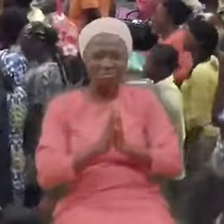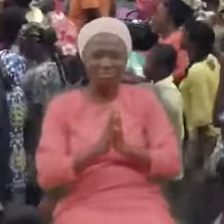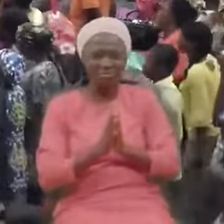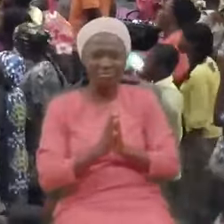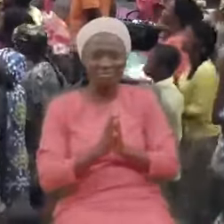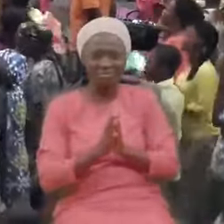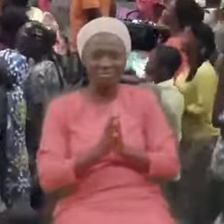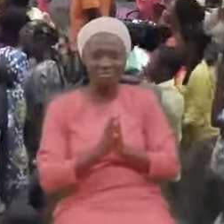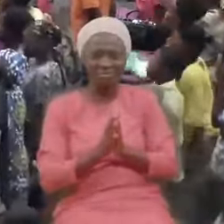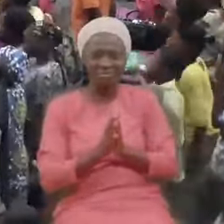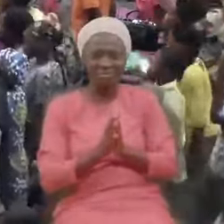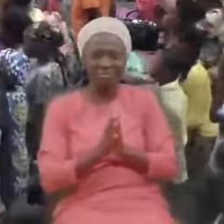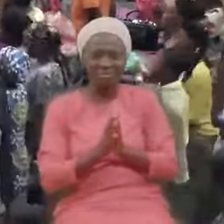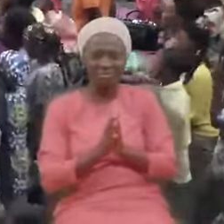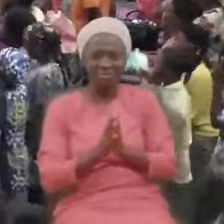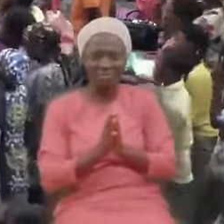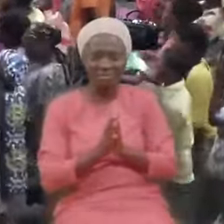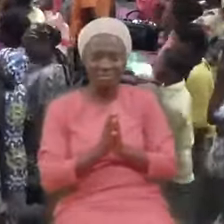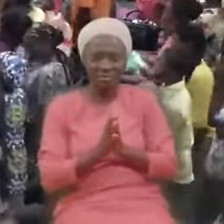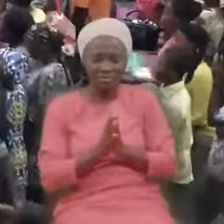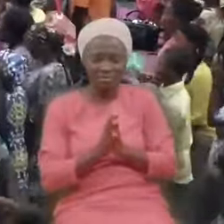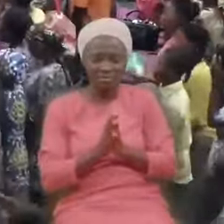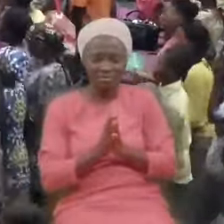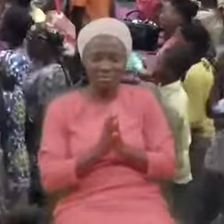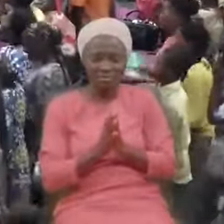Lengthen the cords.